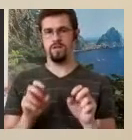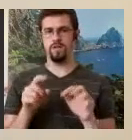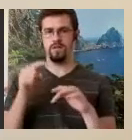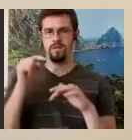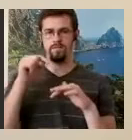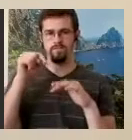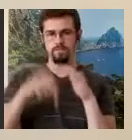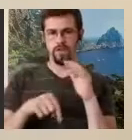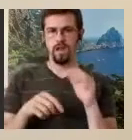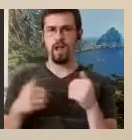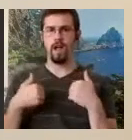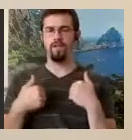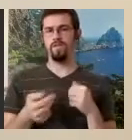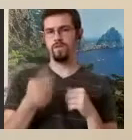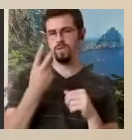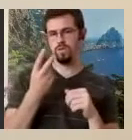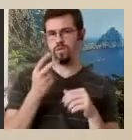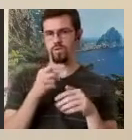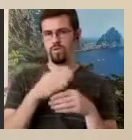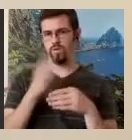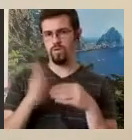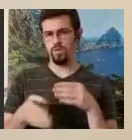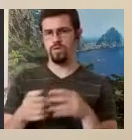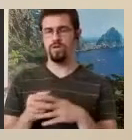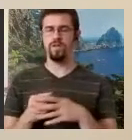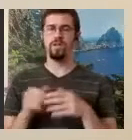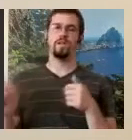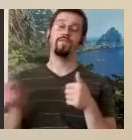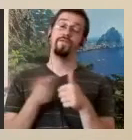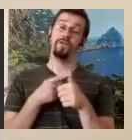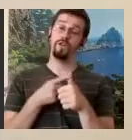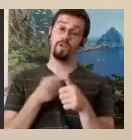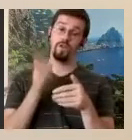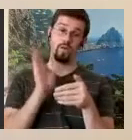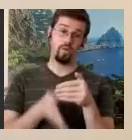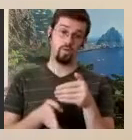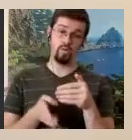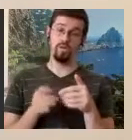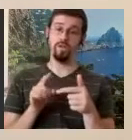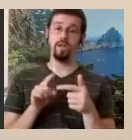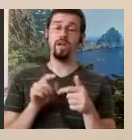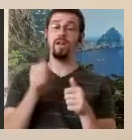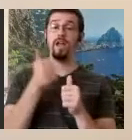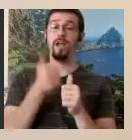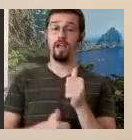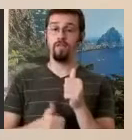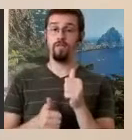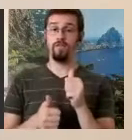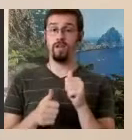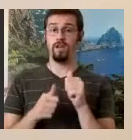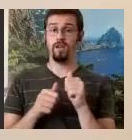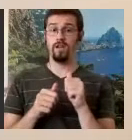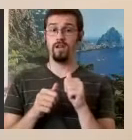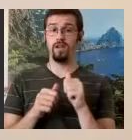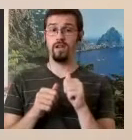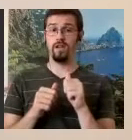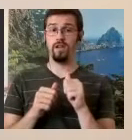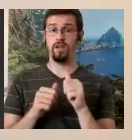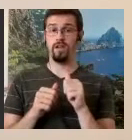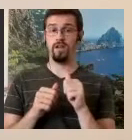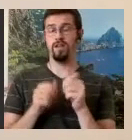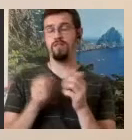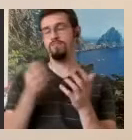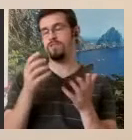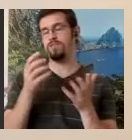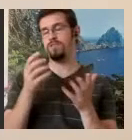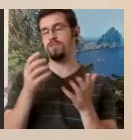mainly, which the first conclusion is that every glyph set used, I mean, there's a general assumption, and it's been